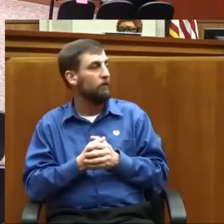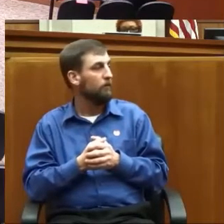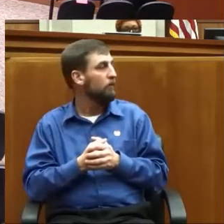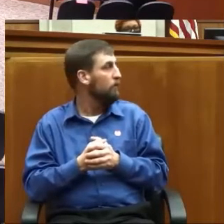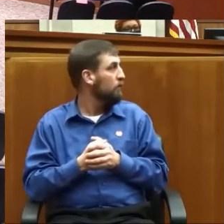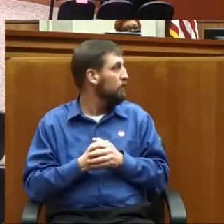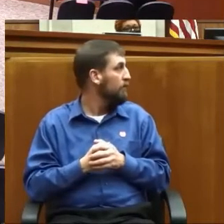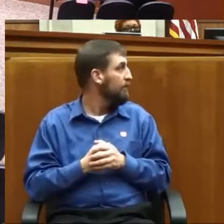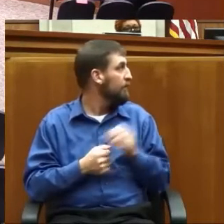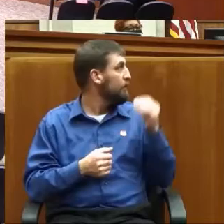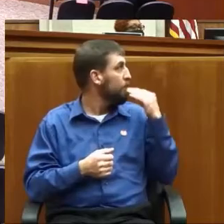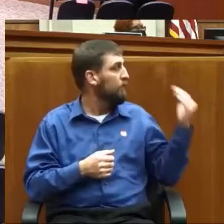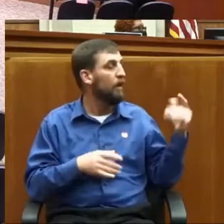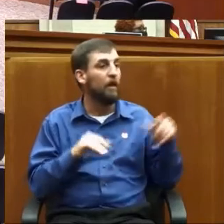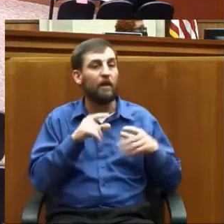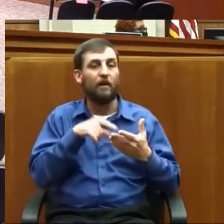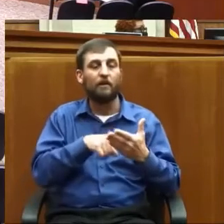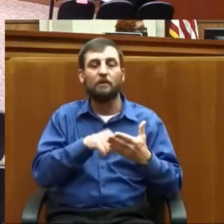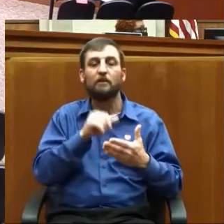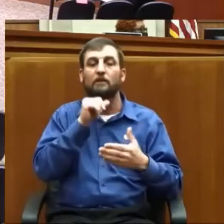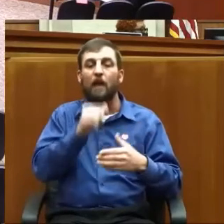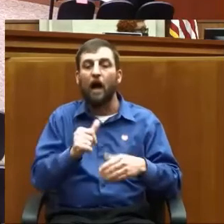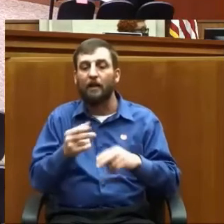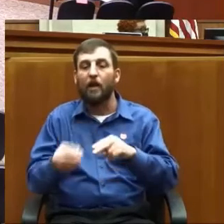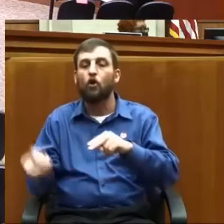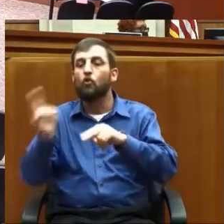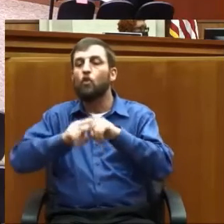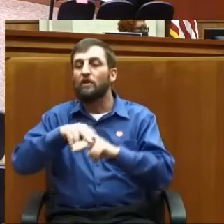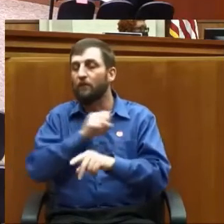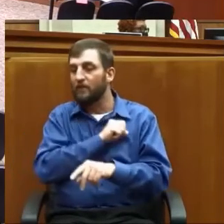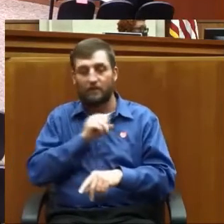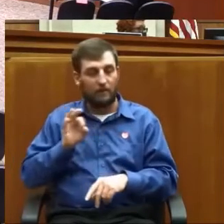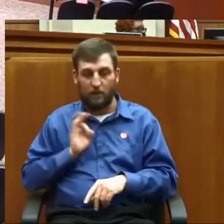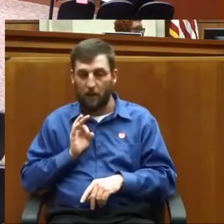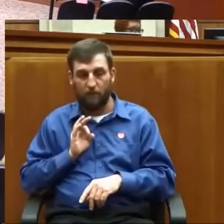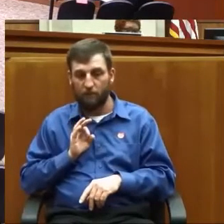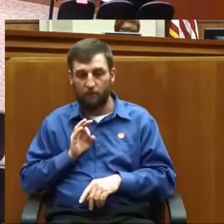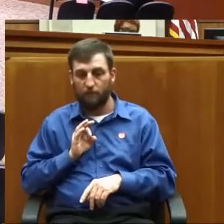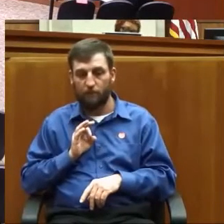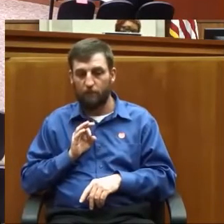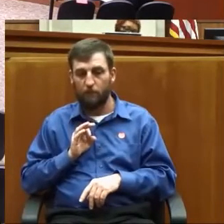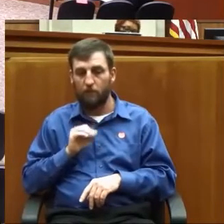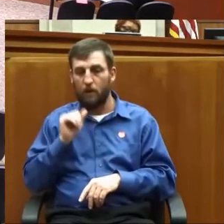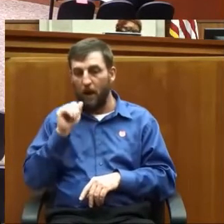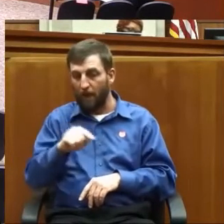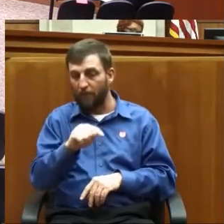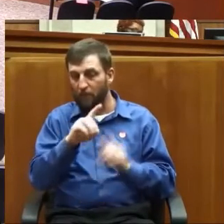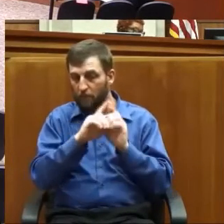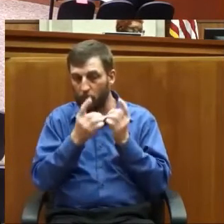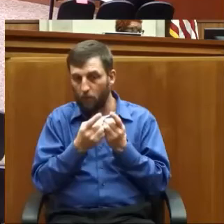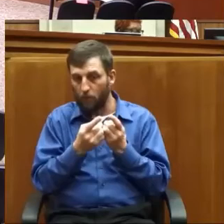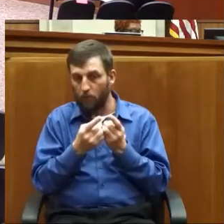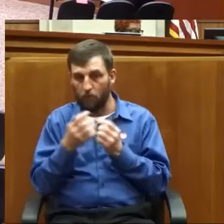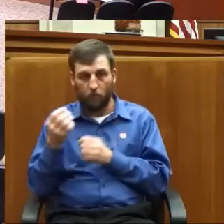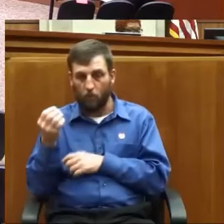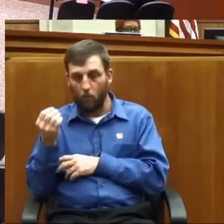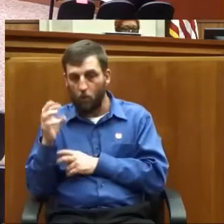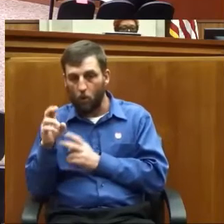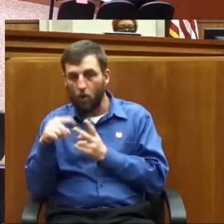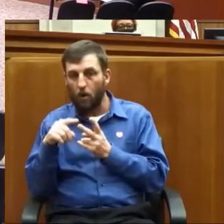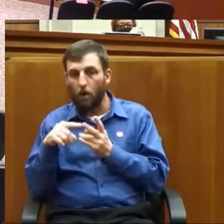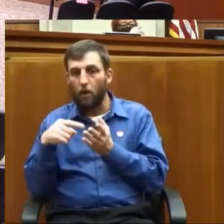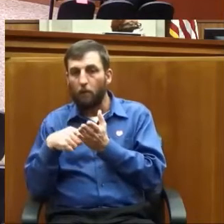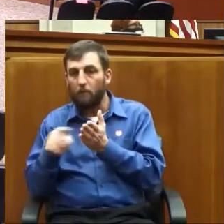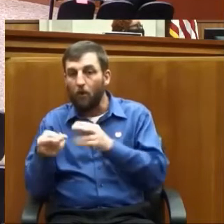Thank you, Ms. C&O. It is not an increase of staff at the I department, didn't think nor of that, significant